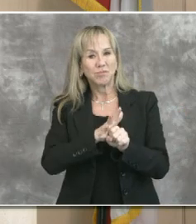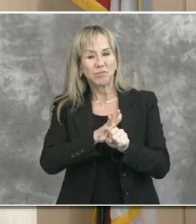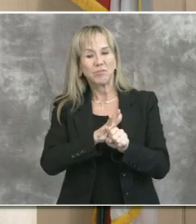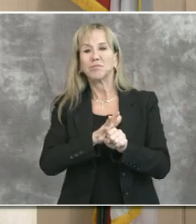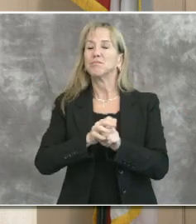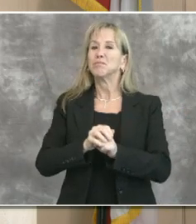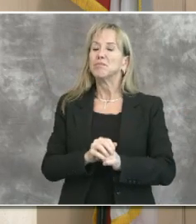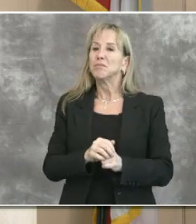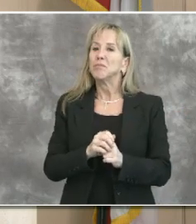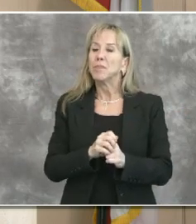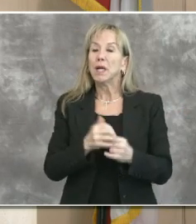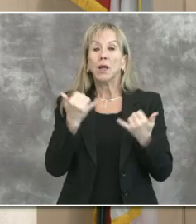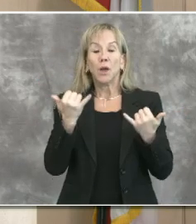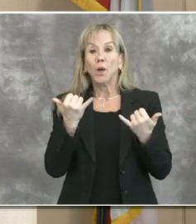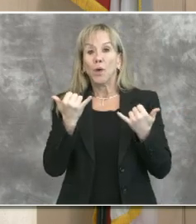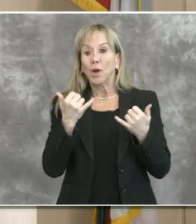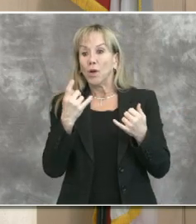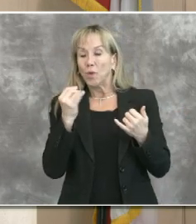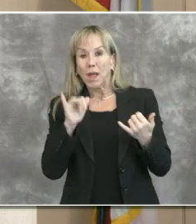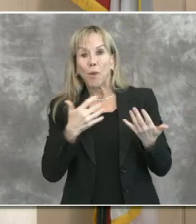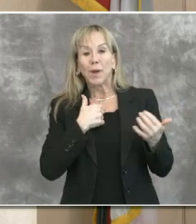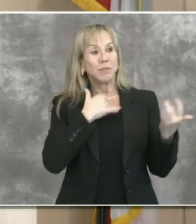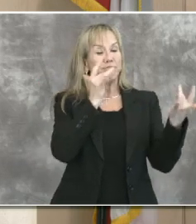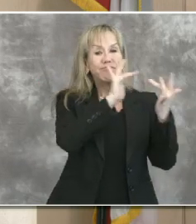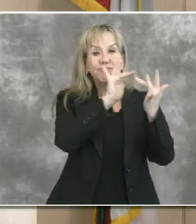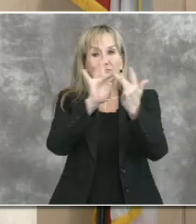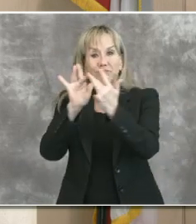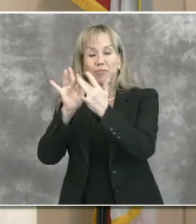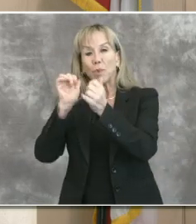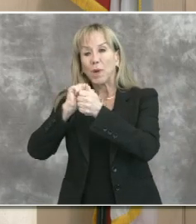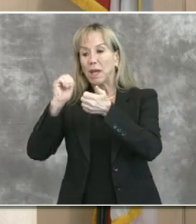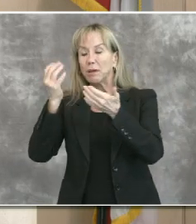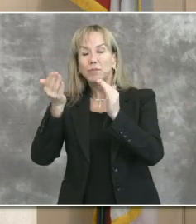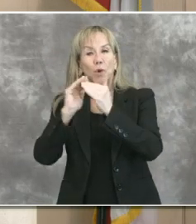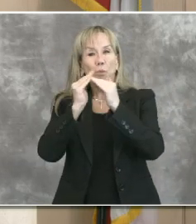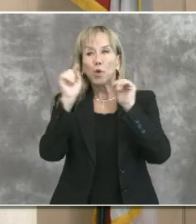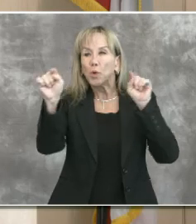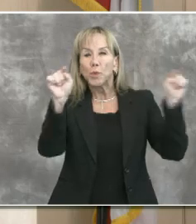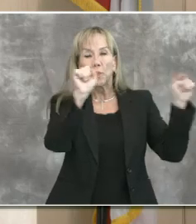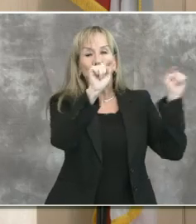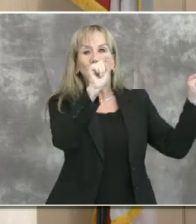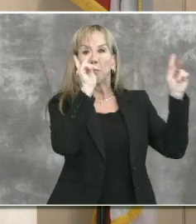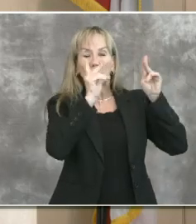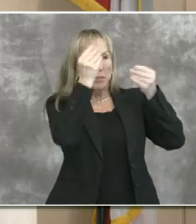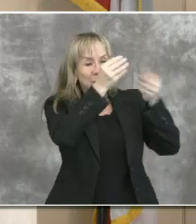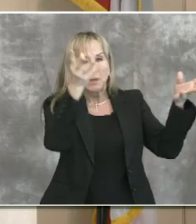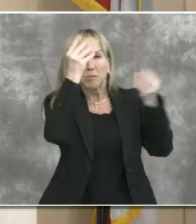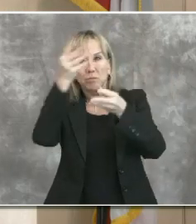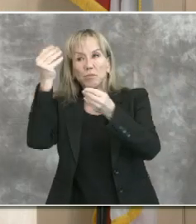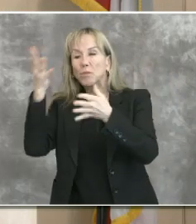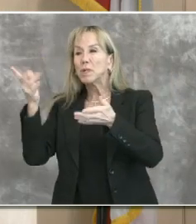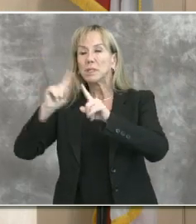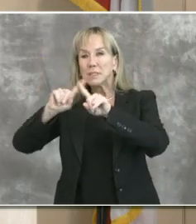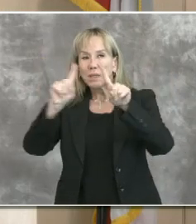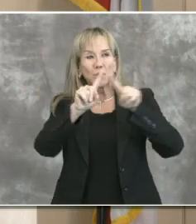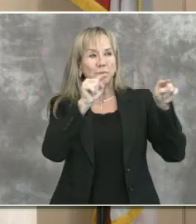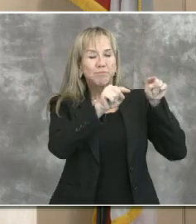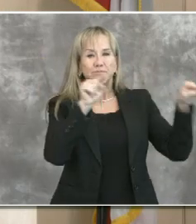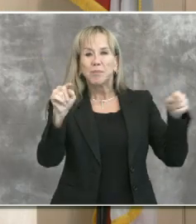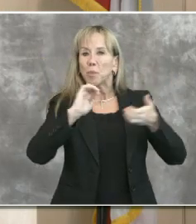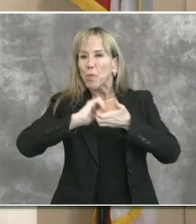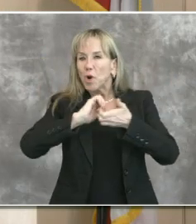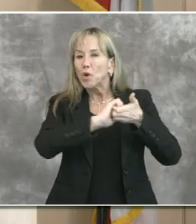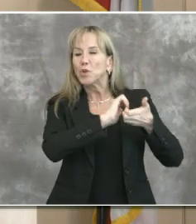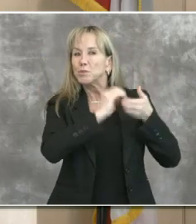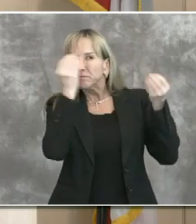are reaching out to our communities and community partners to keep everyone informed and engaged in our efforts. We